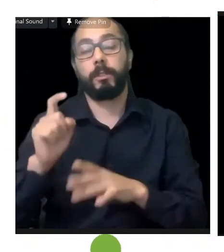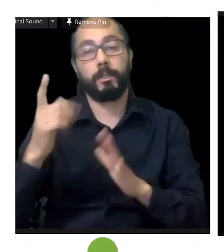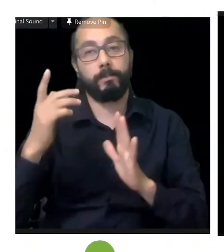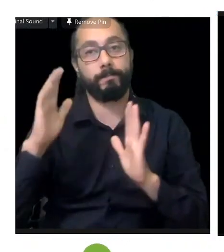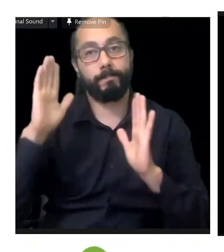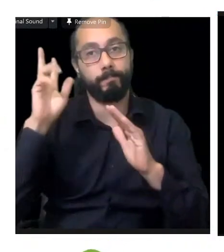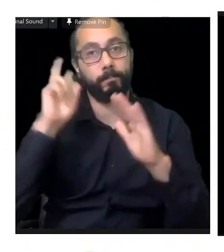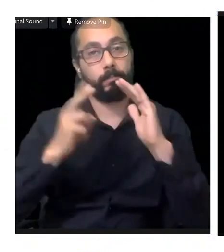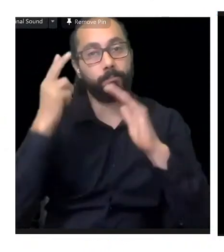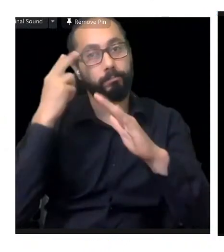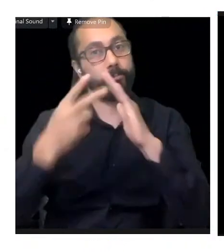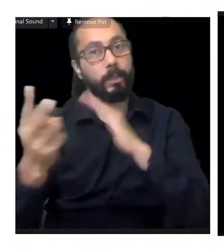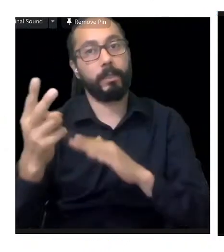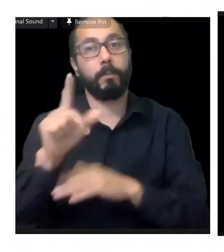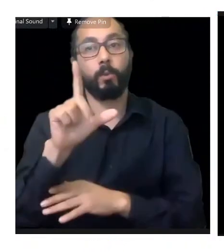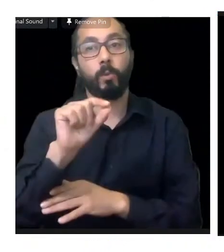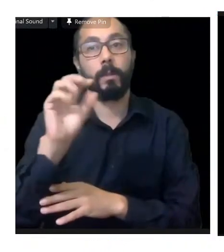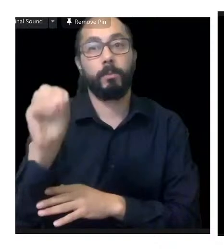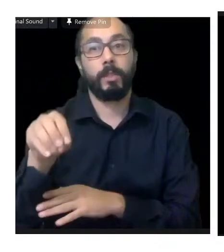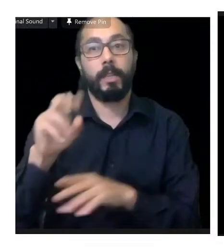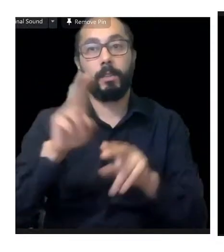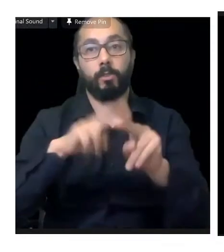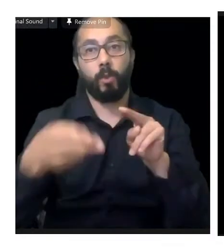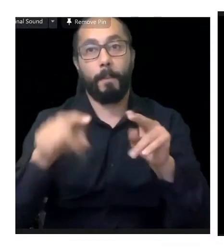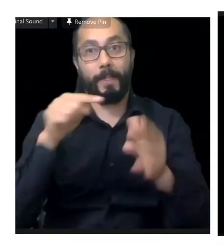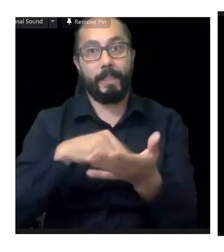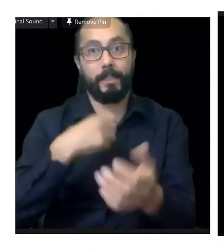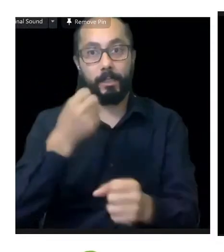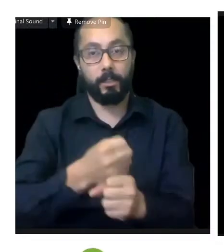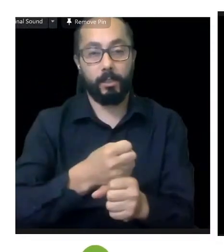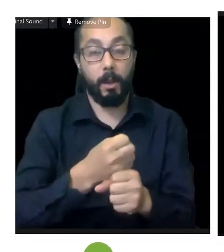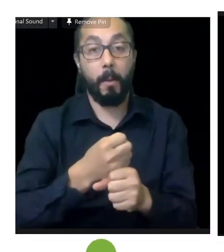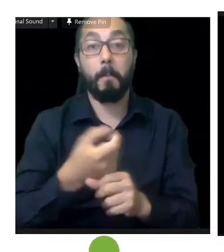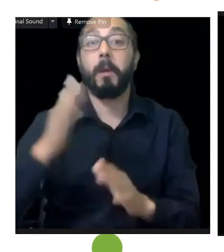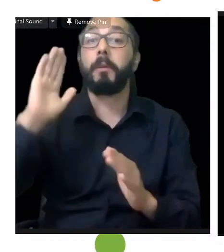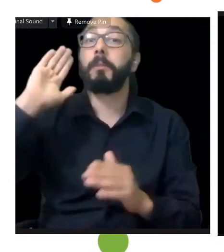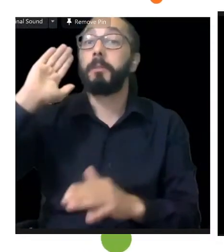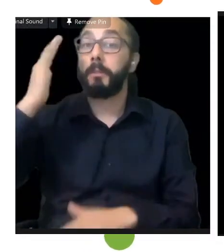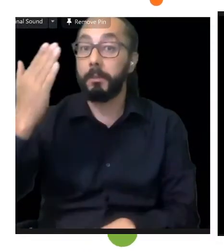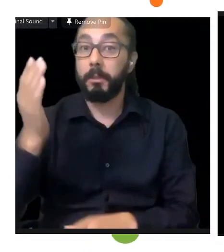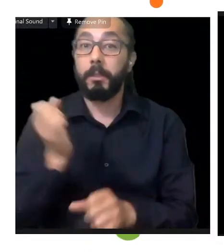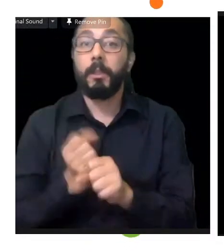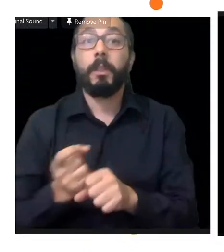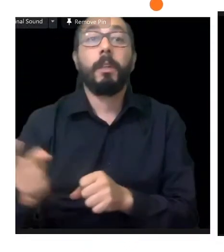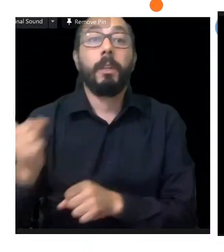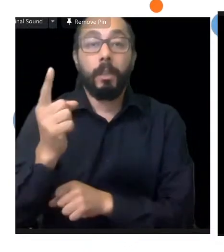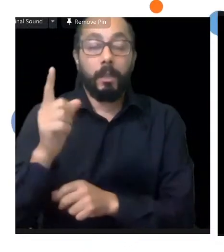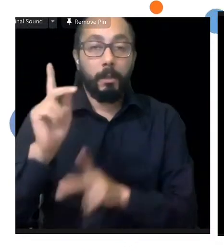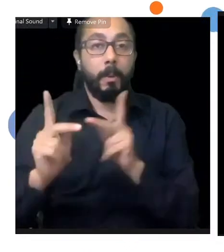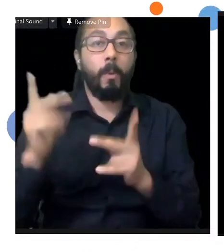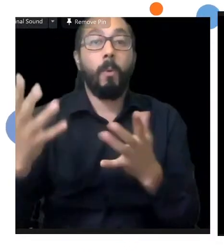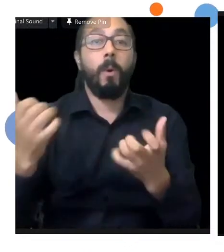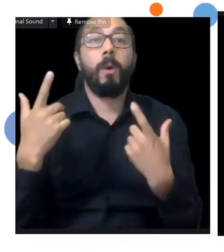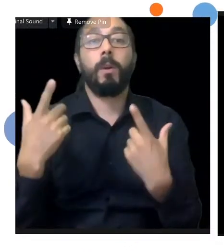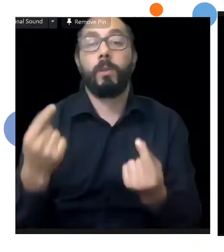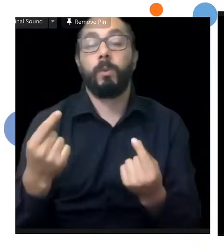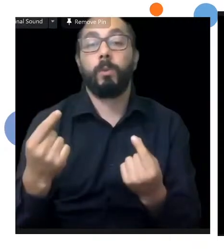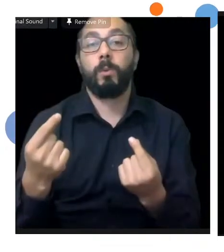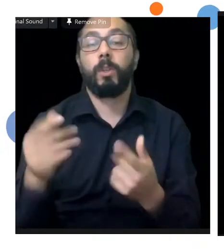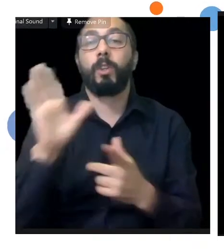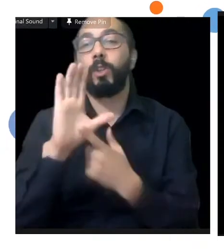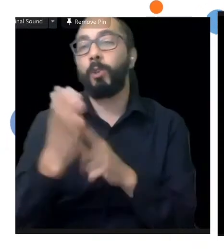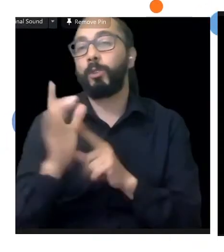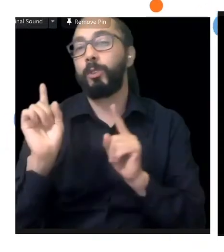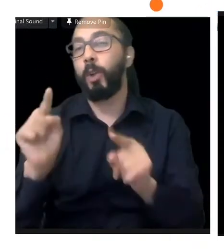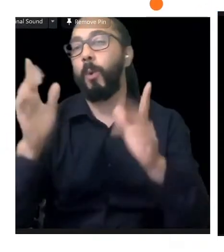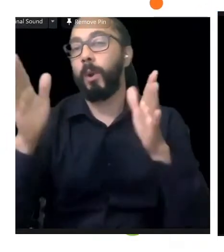but that there is intent or positive impressions, at least in terms of what people would like to do, culture goers would like to do when it